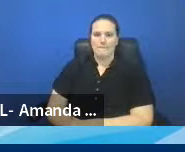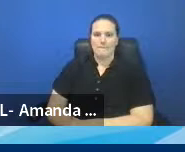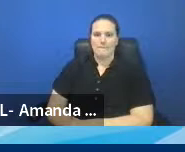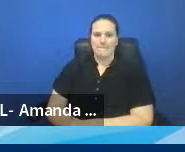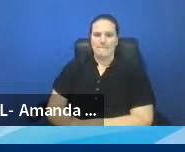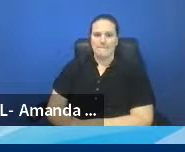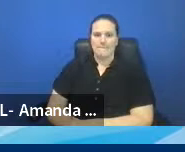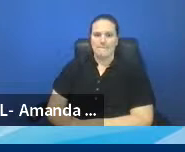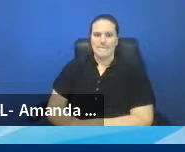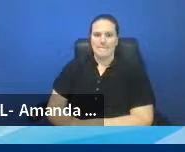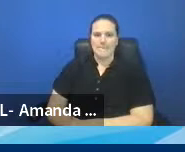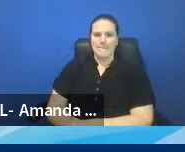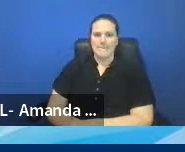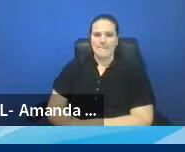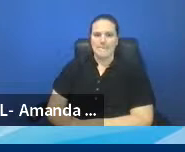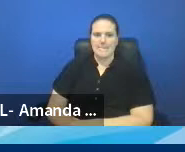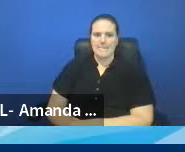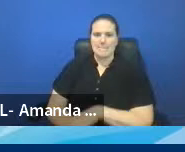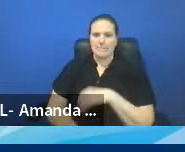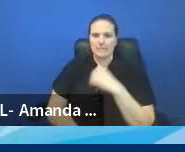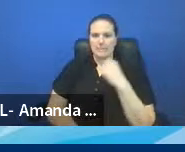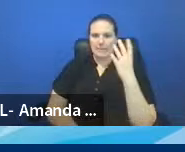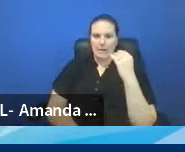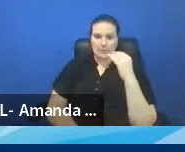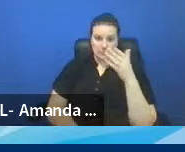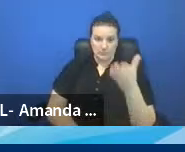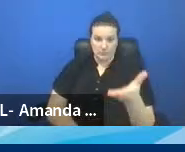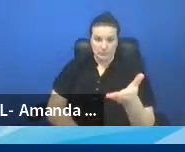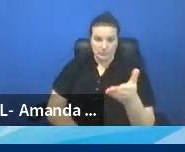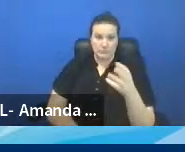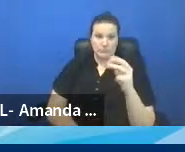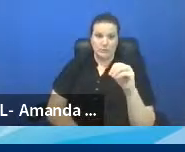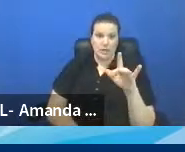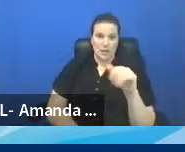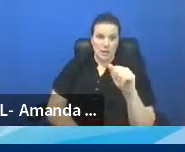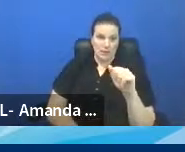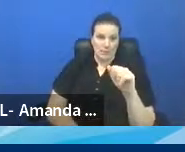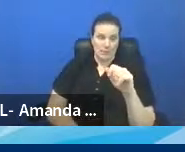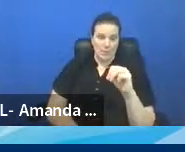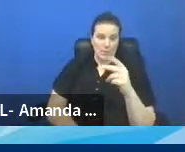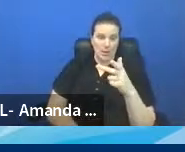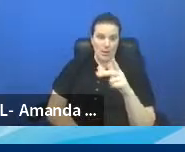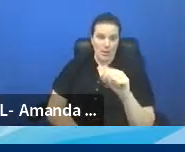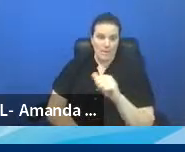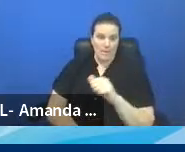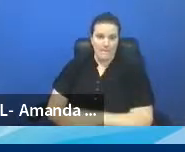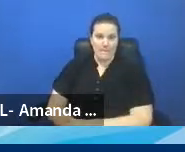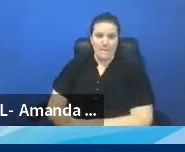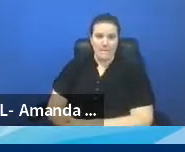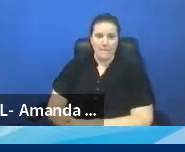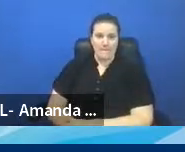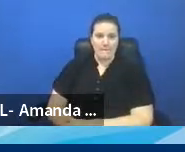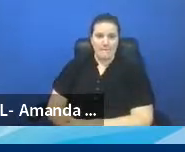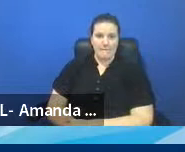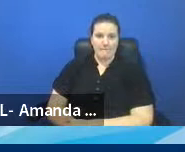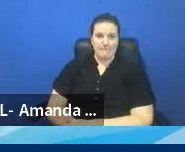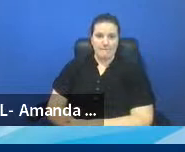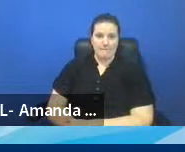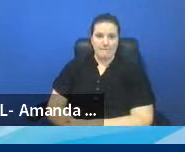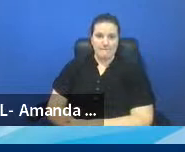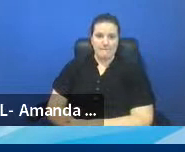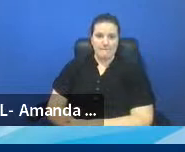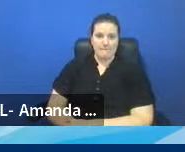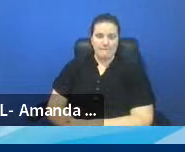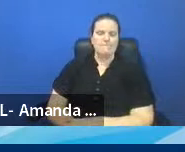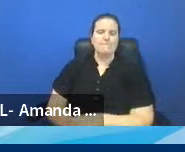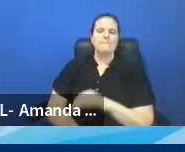Her thoughts? Let's see. Yes, Michaela, and then Martha. Yeah, kind of going off of what